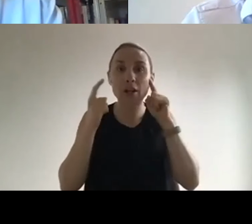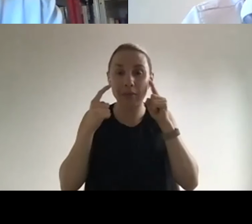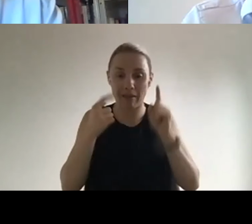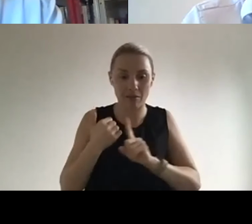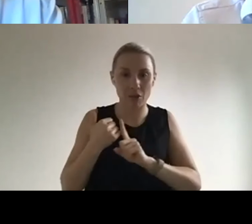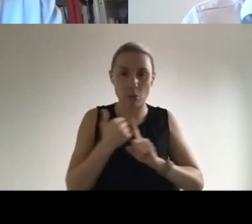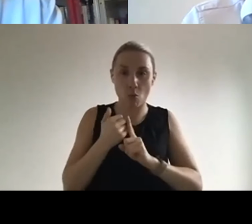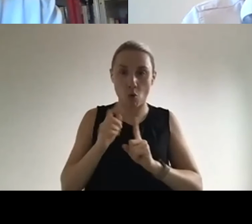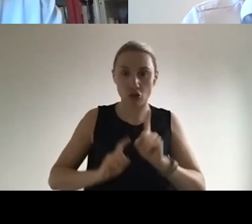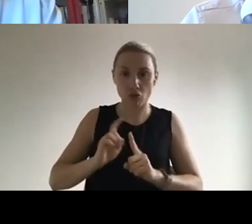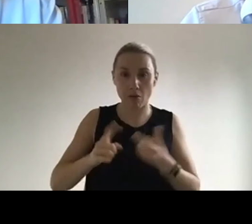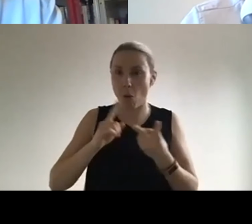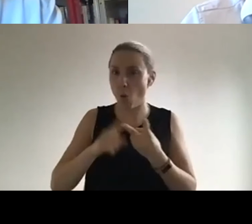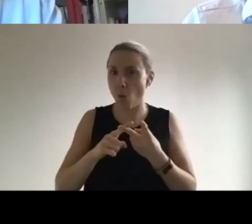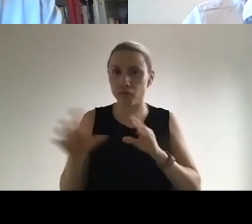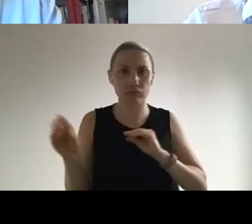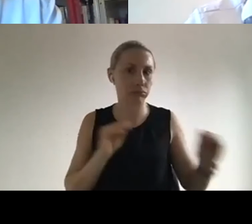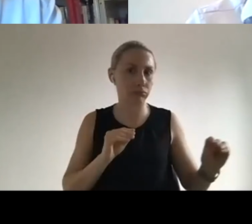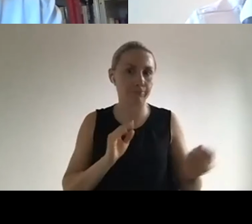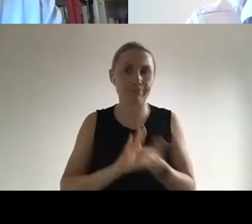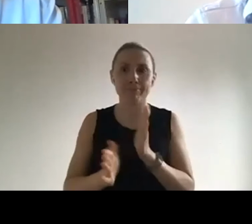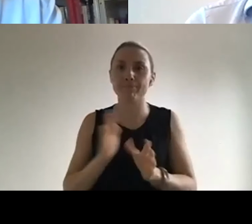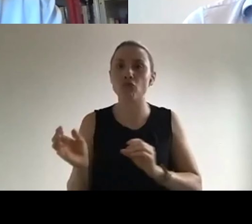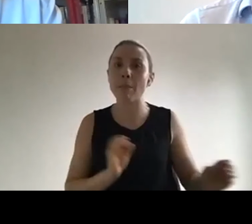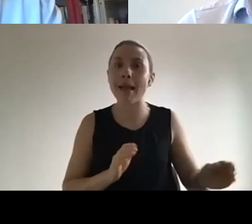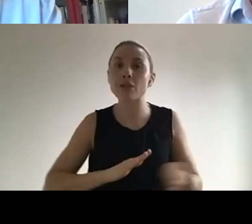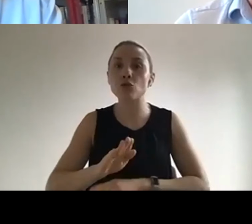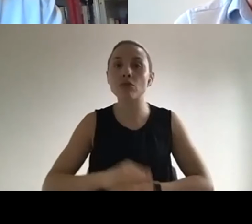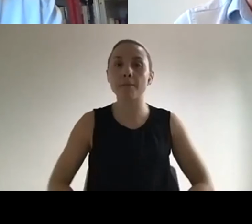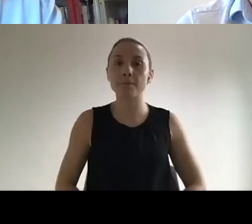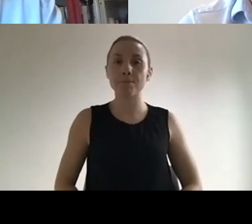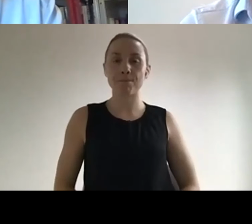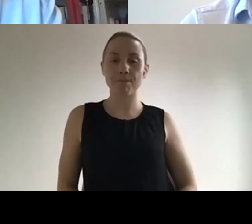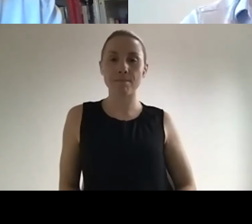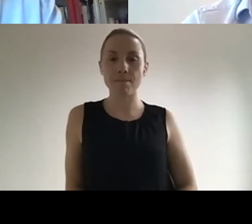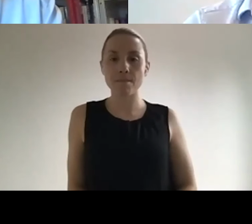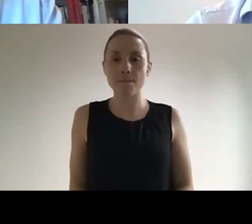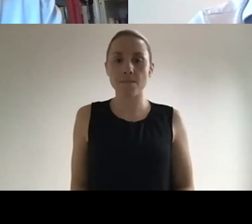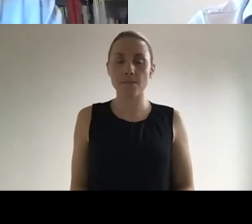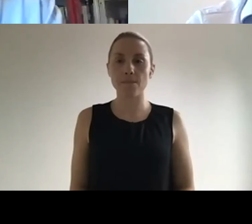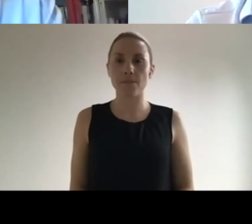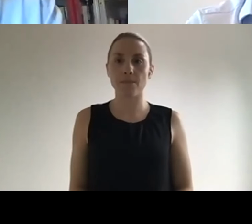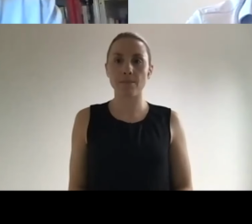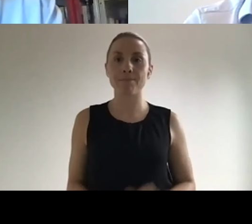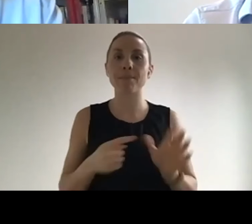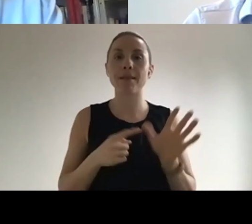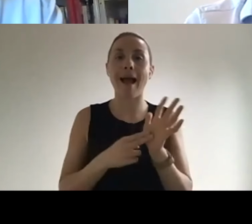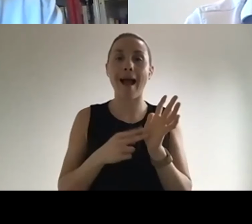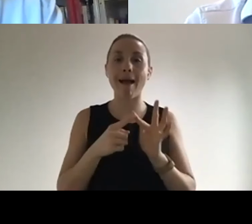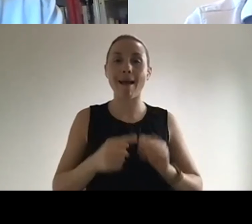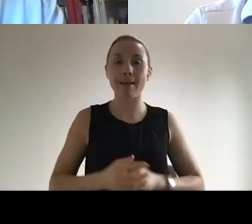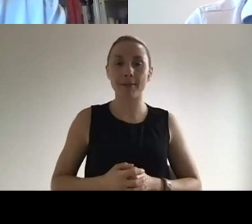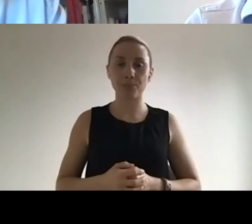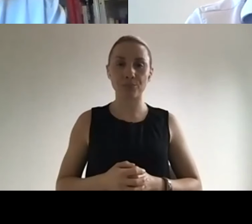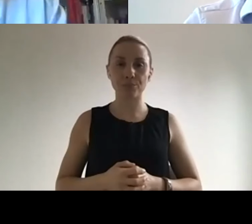future? Yes, I think very useful questions. I think it's going to take a little while before